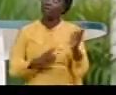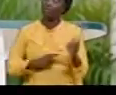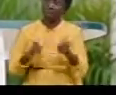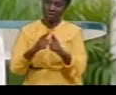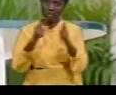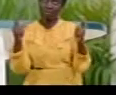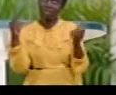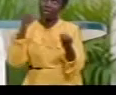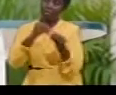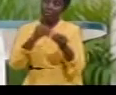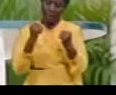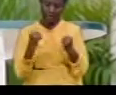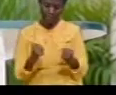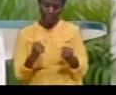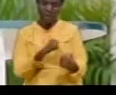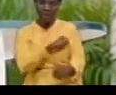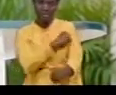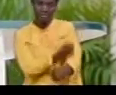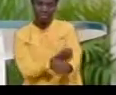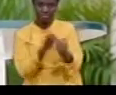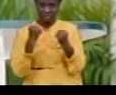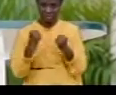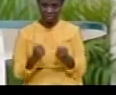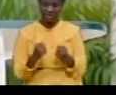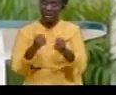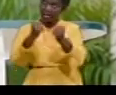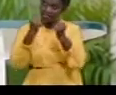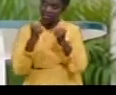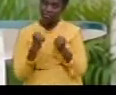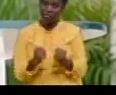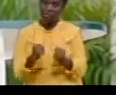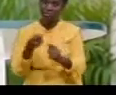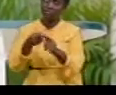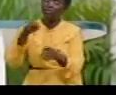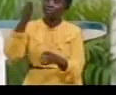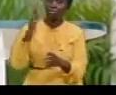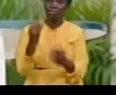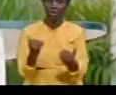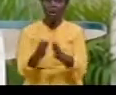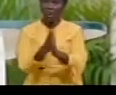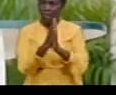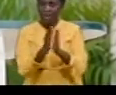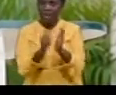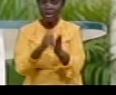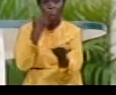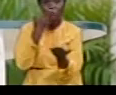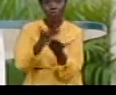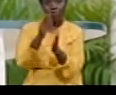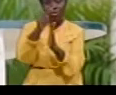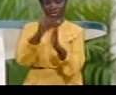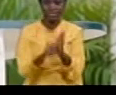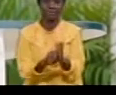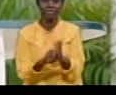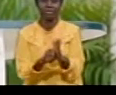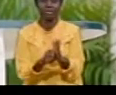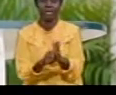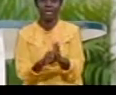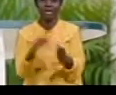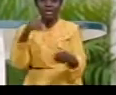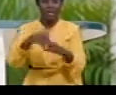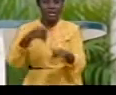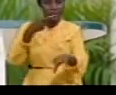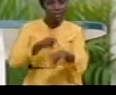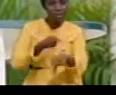power, greater strength, strength of God. Pray, good heads, bones and marrow,